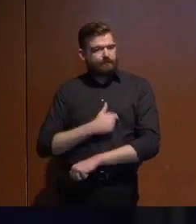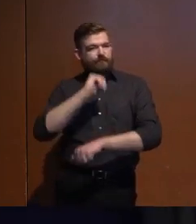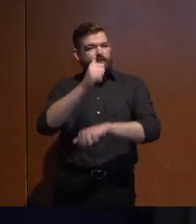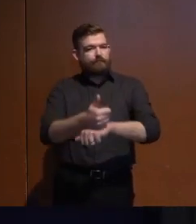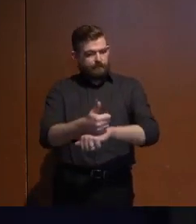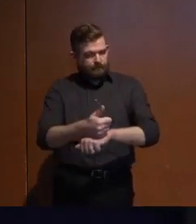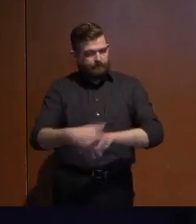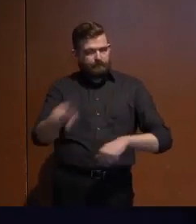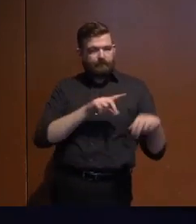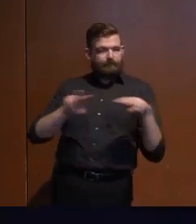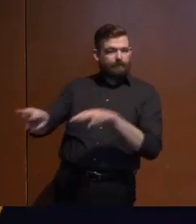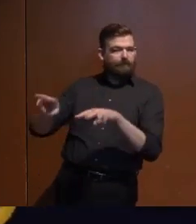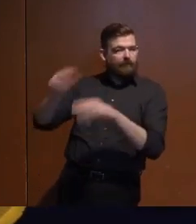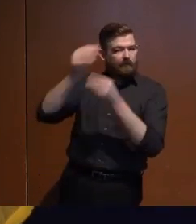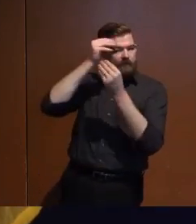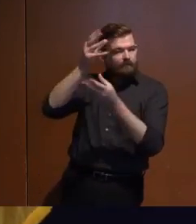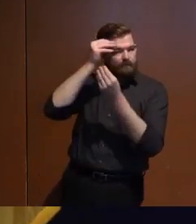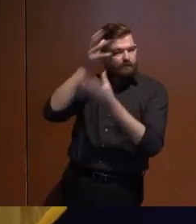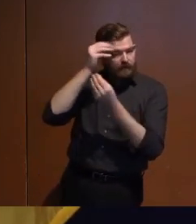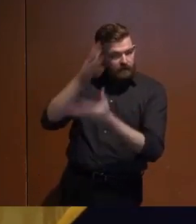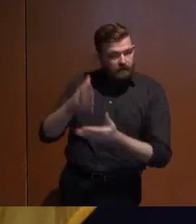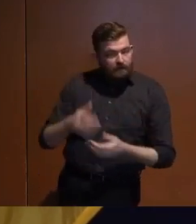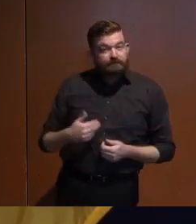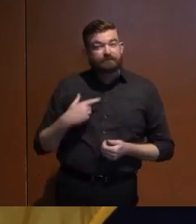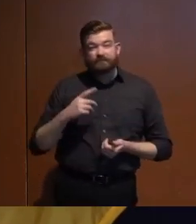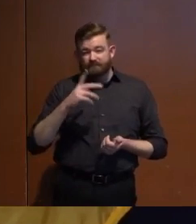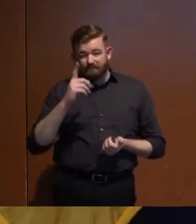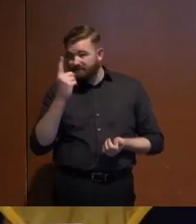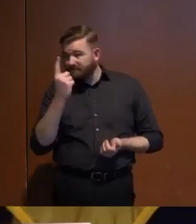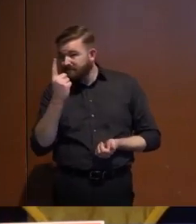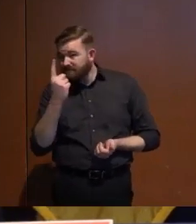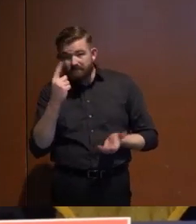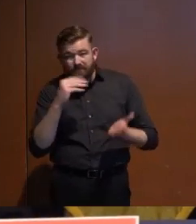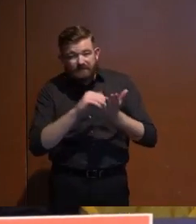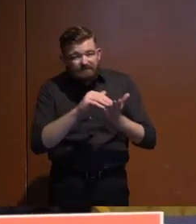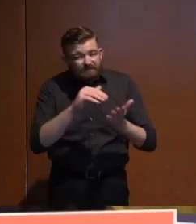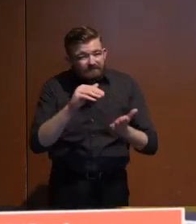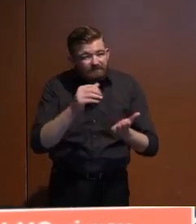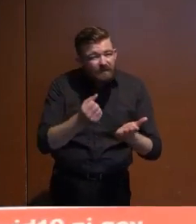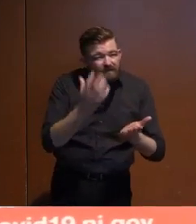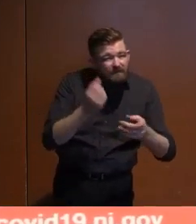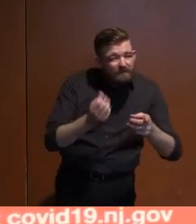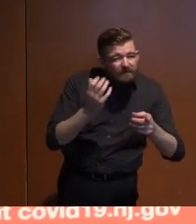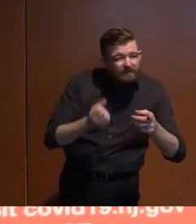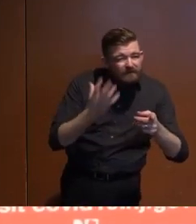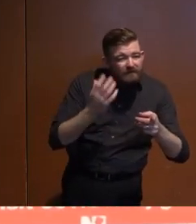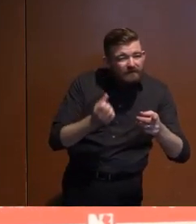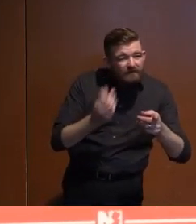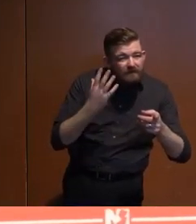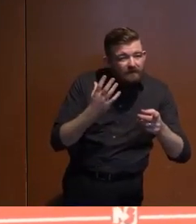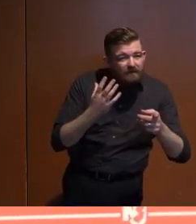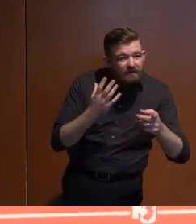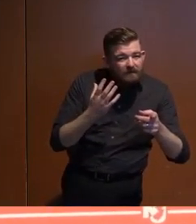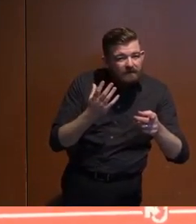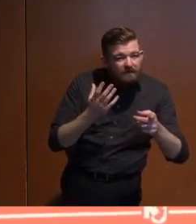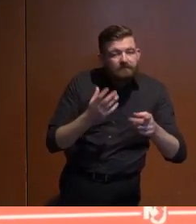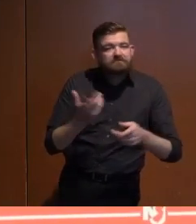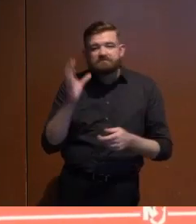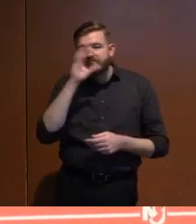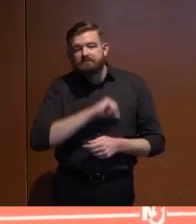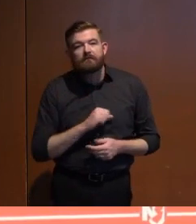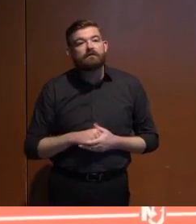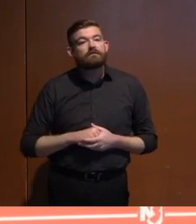1,600,000 people who have visited this site. There are updates made a dozen times a day